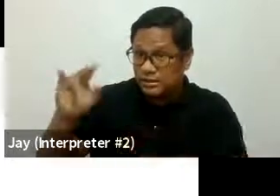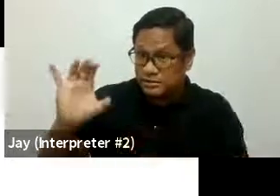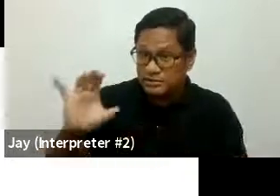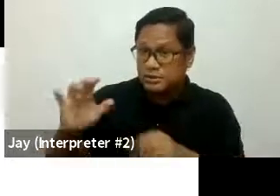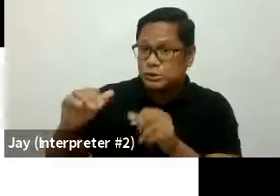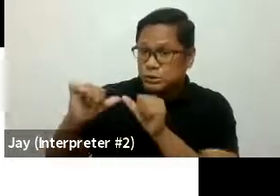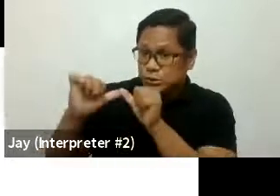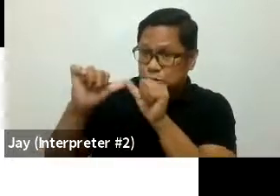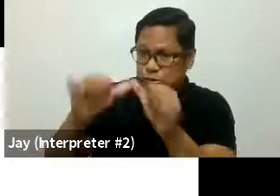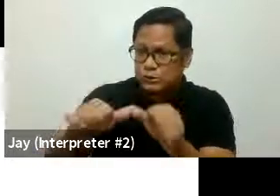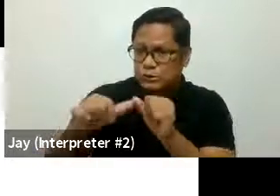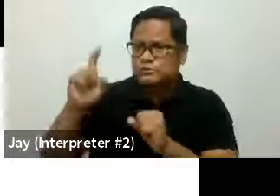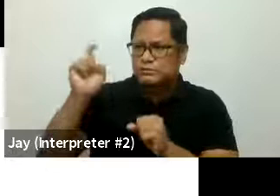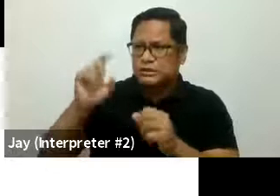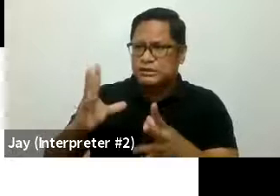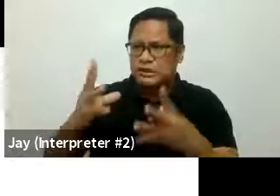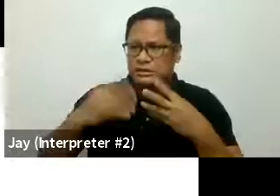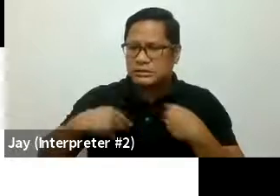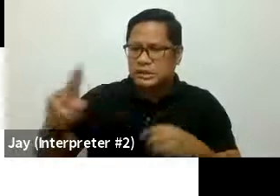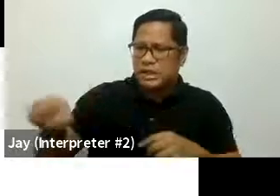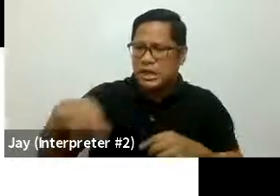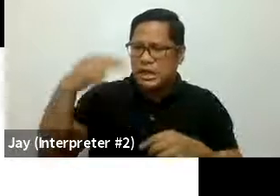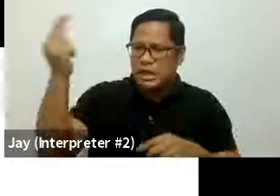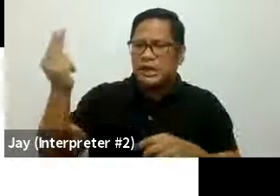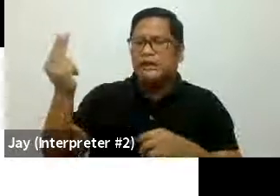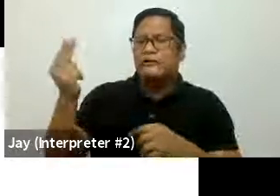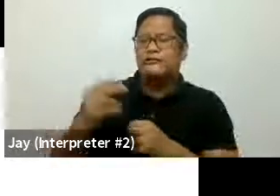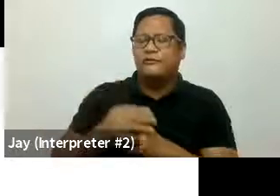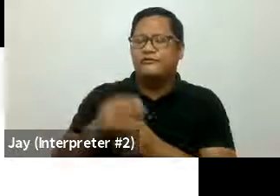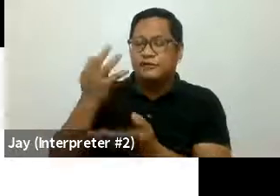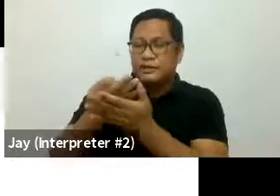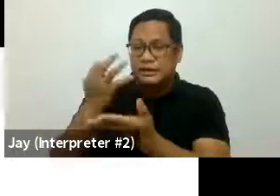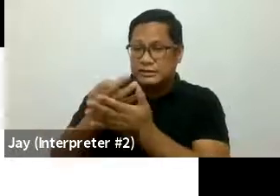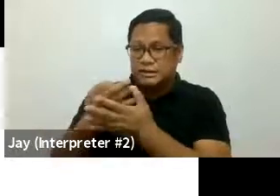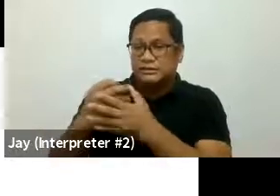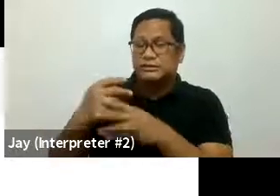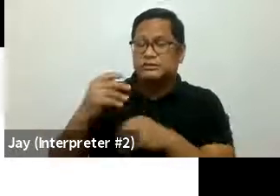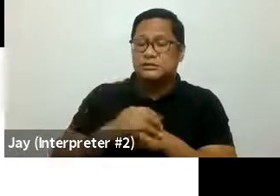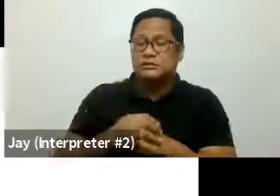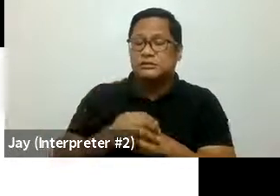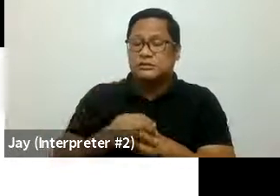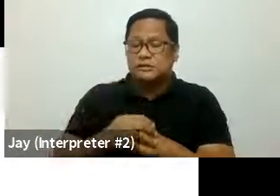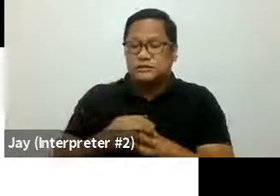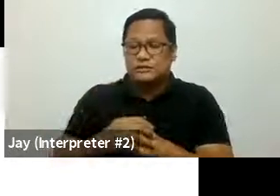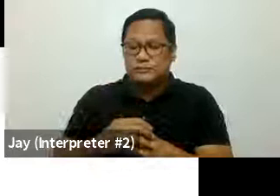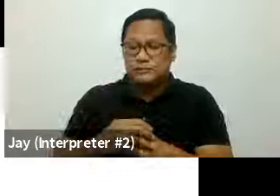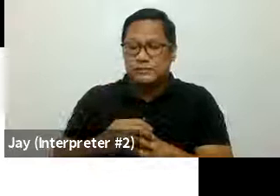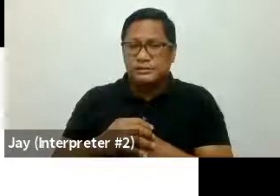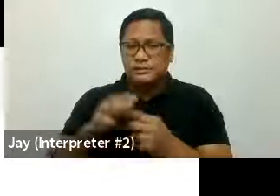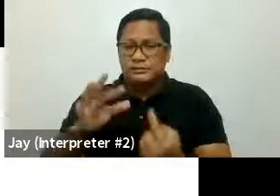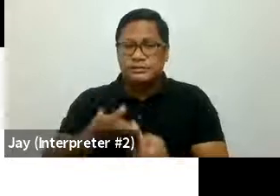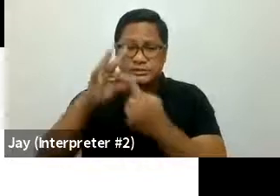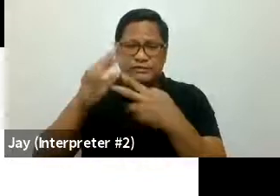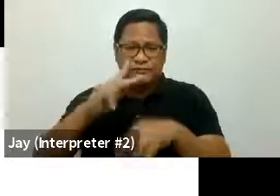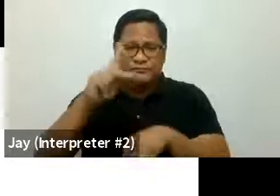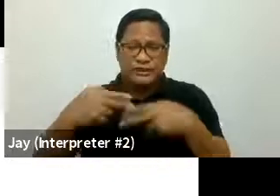manner, it has to accept higher insurance premium, higher budgetary allocations for health, particular PhilHealth